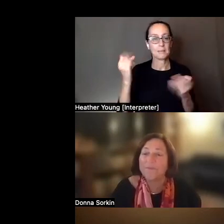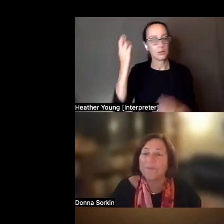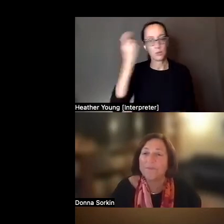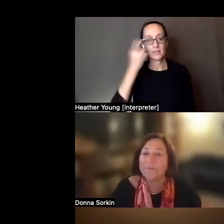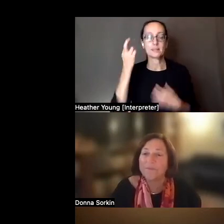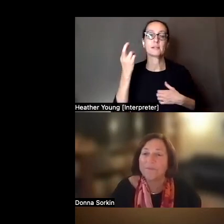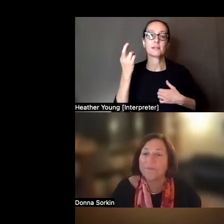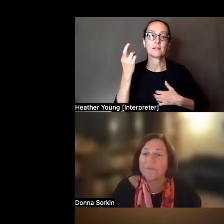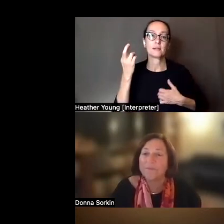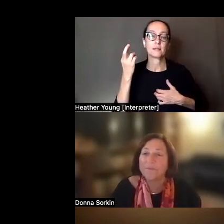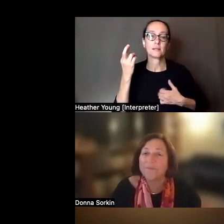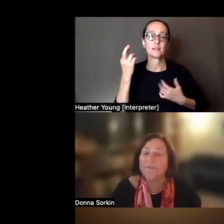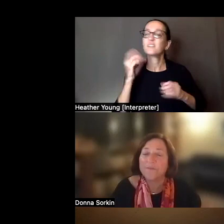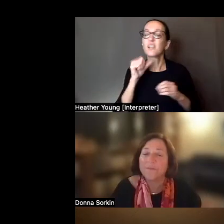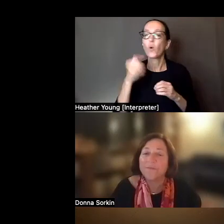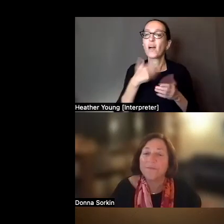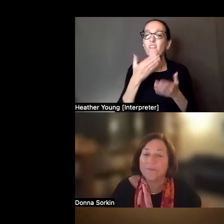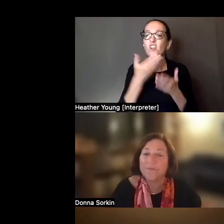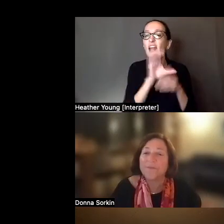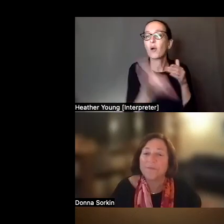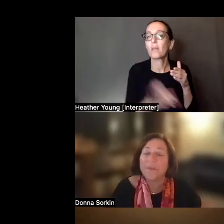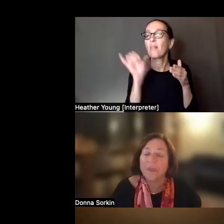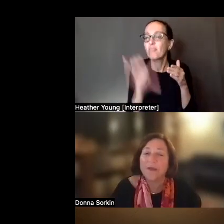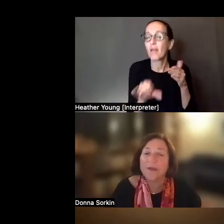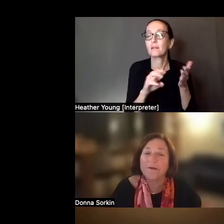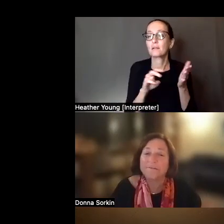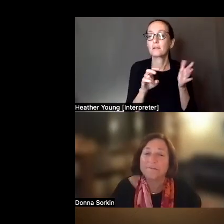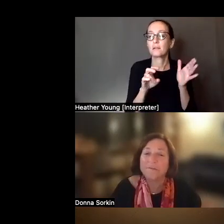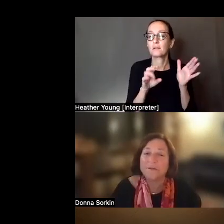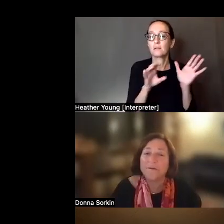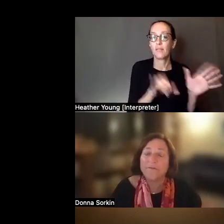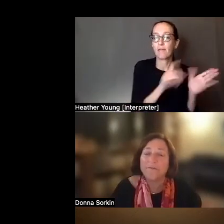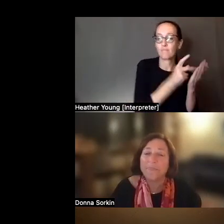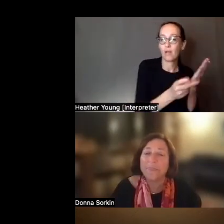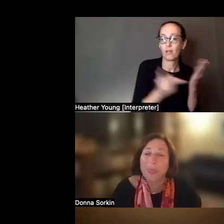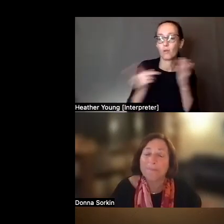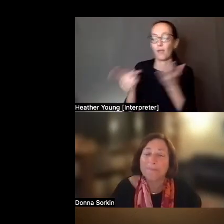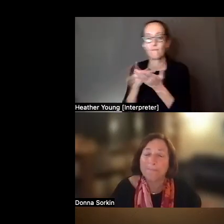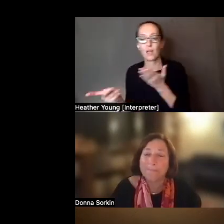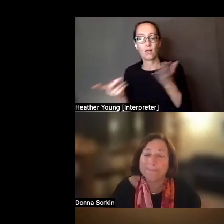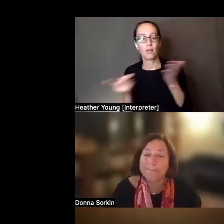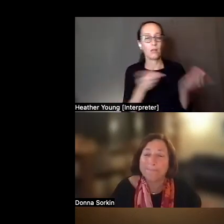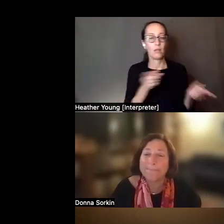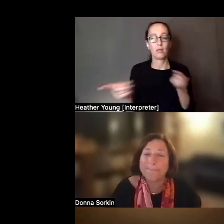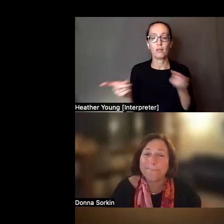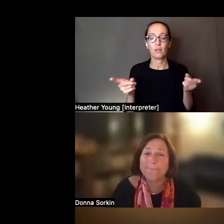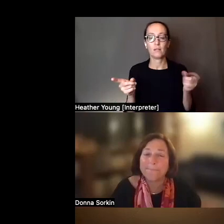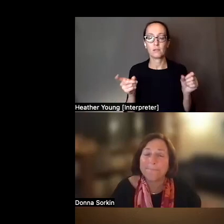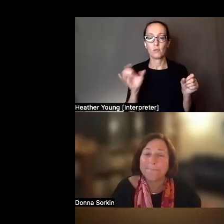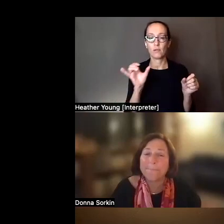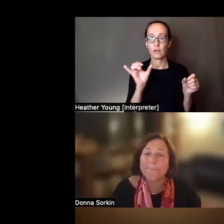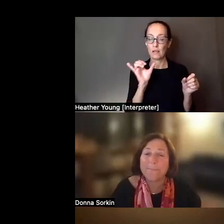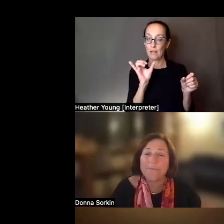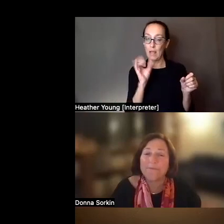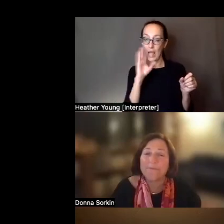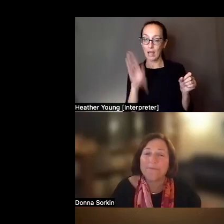they don't have good outcomes. And so I think just trying to kind of think of what does that look like. I know that is, those numbers are